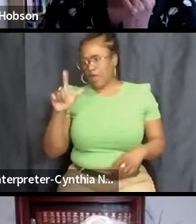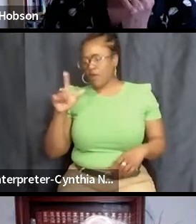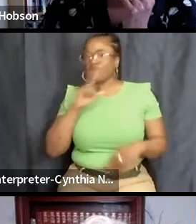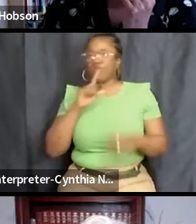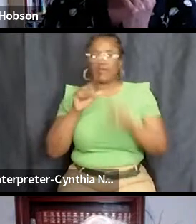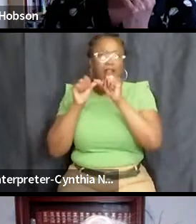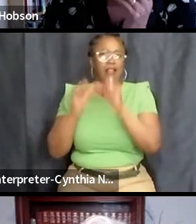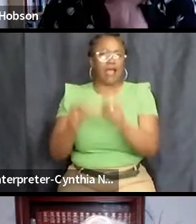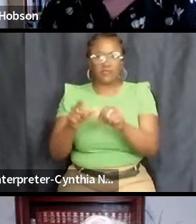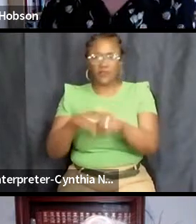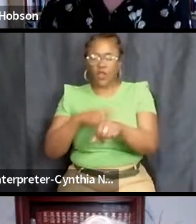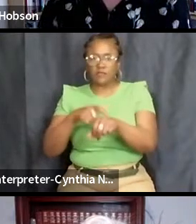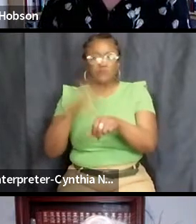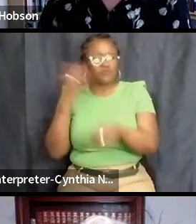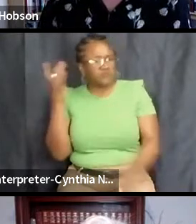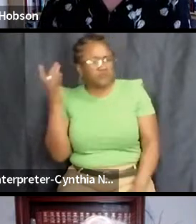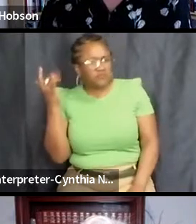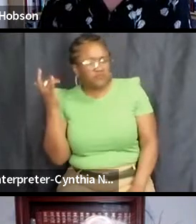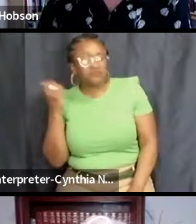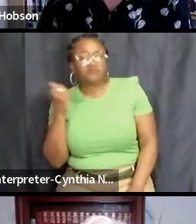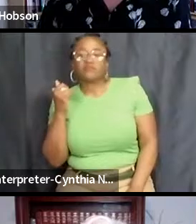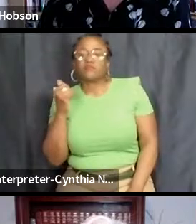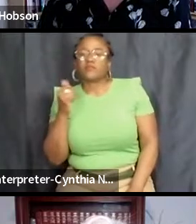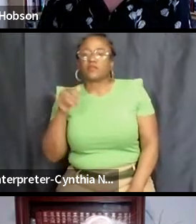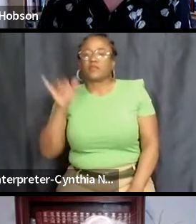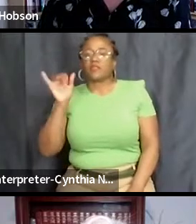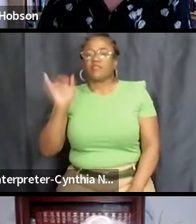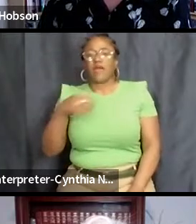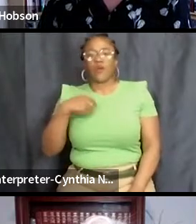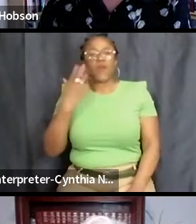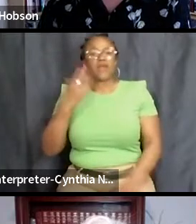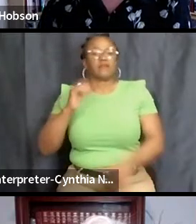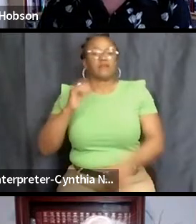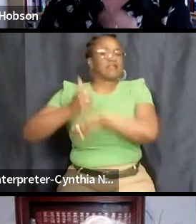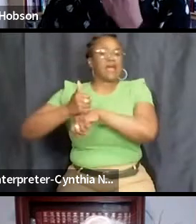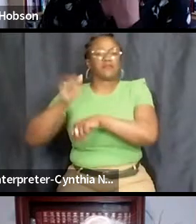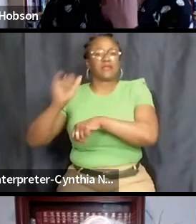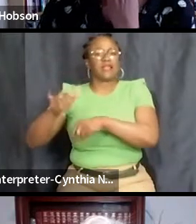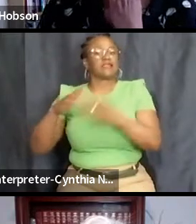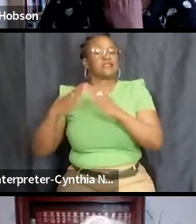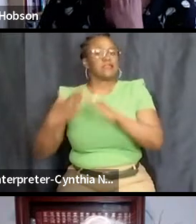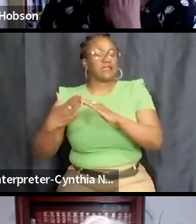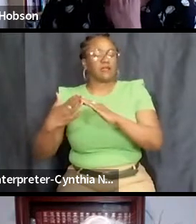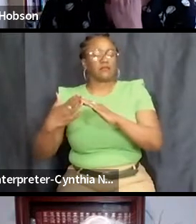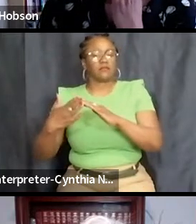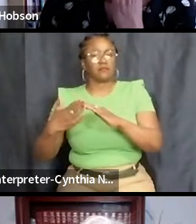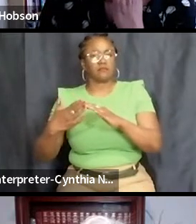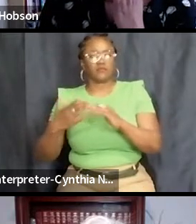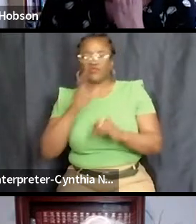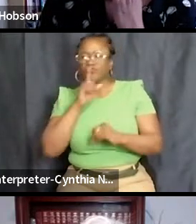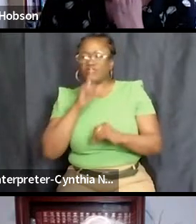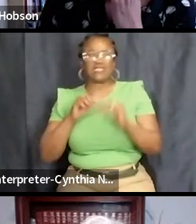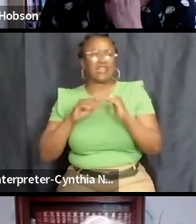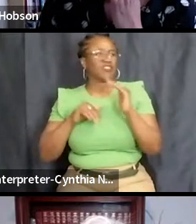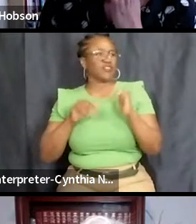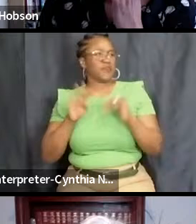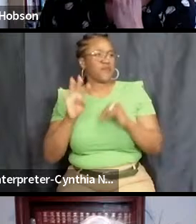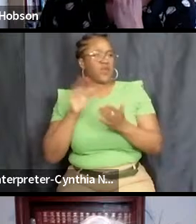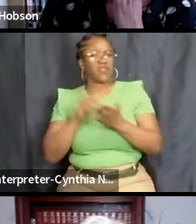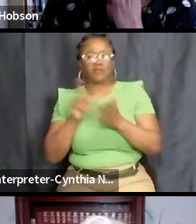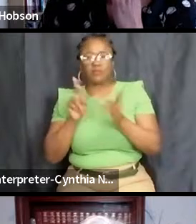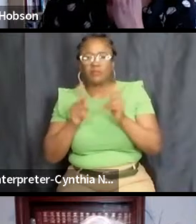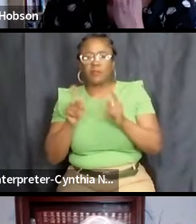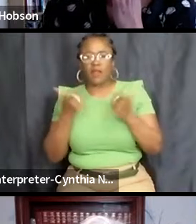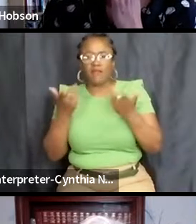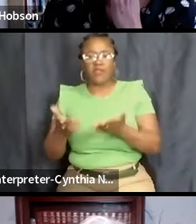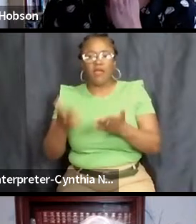for so long was because the kind of white establishment in the city, which was just under about 4,000 residents,